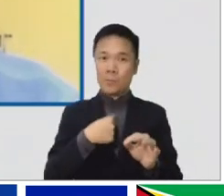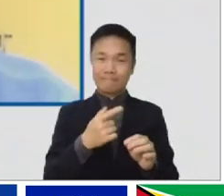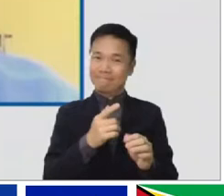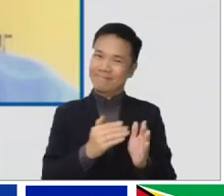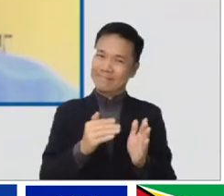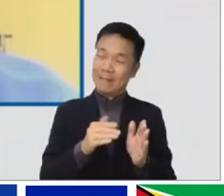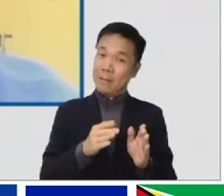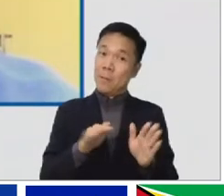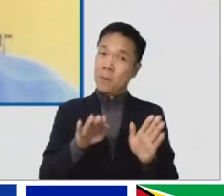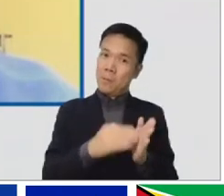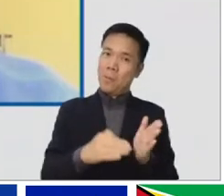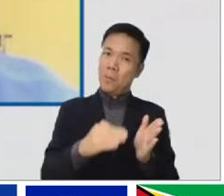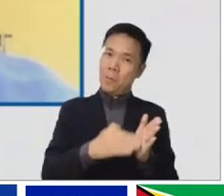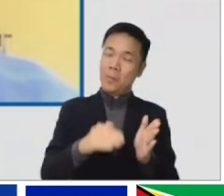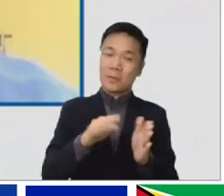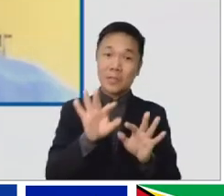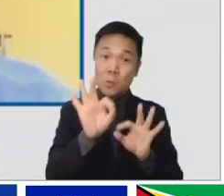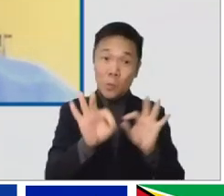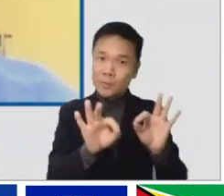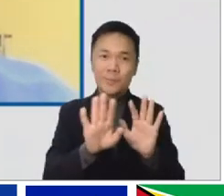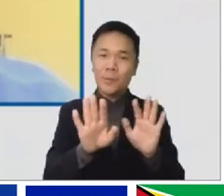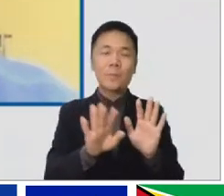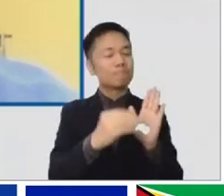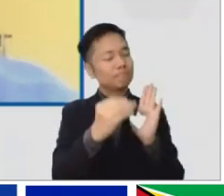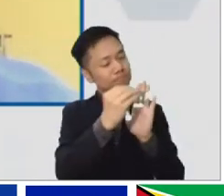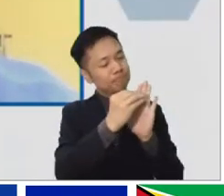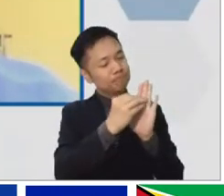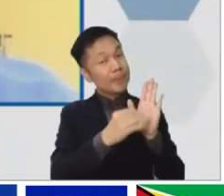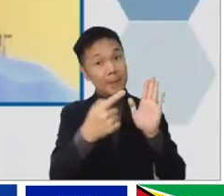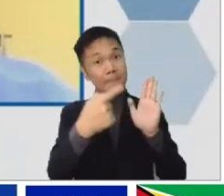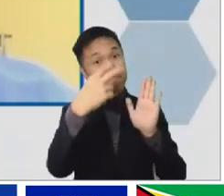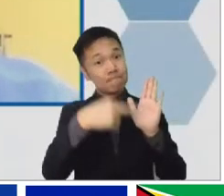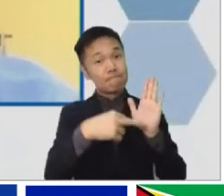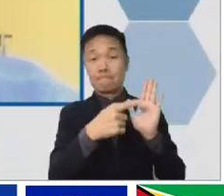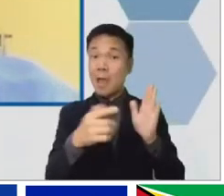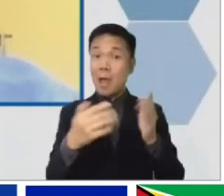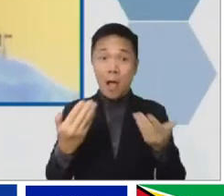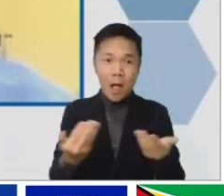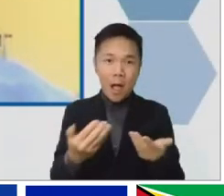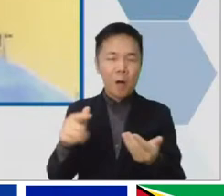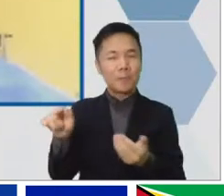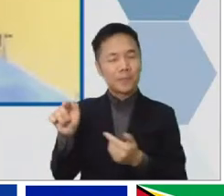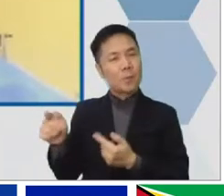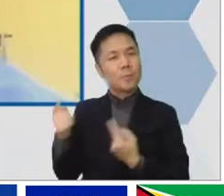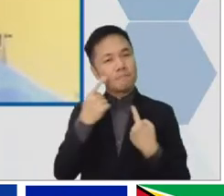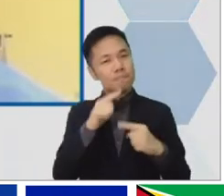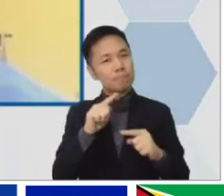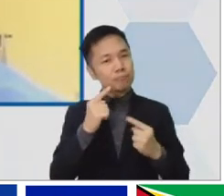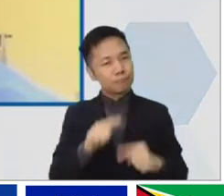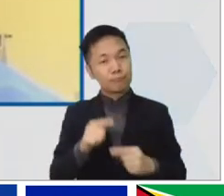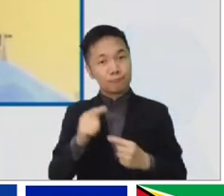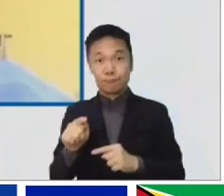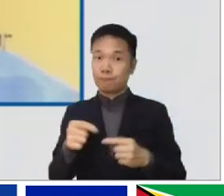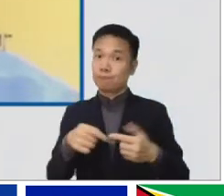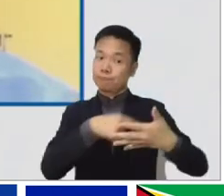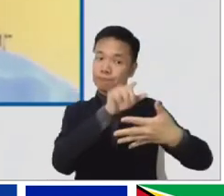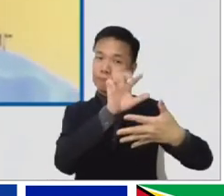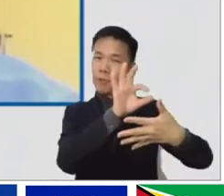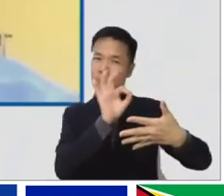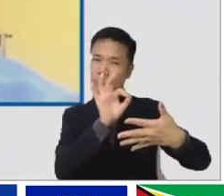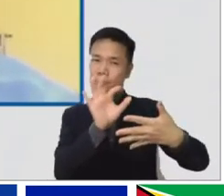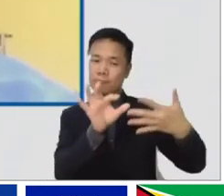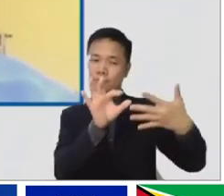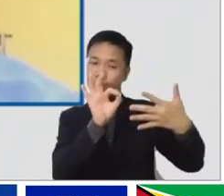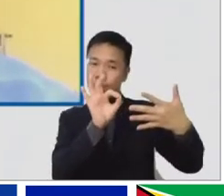the organisation of their responses, they respond to different concerns as regard governance structures